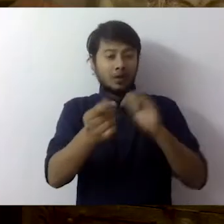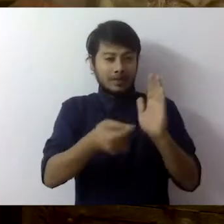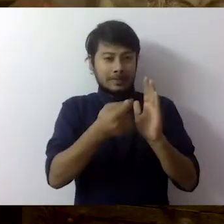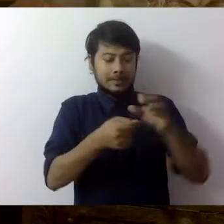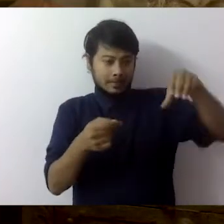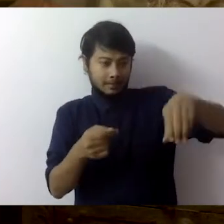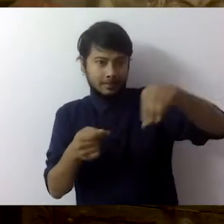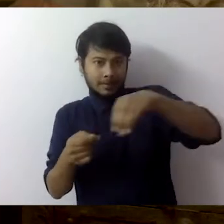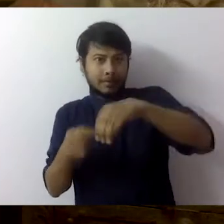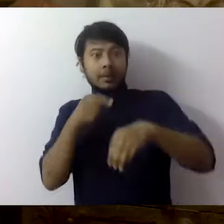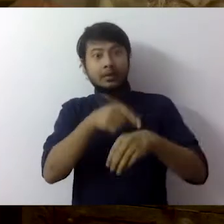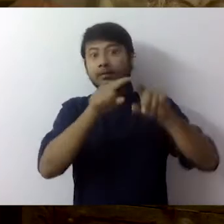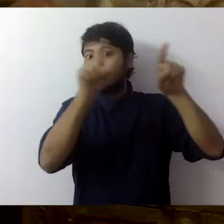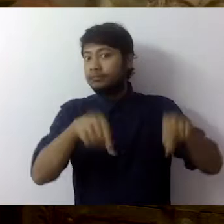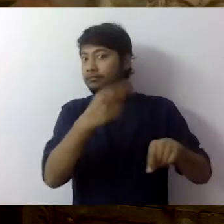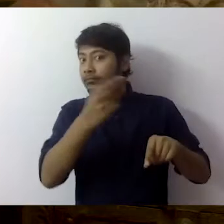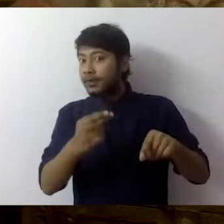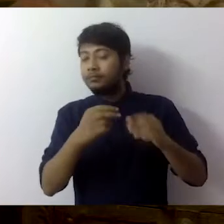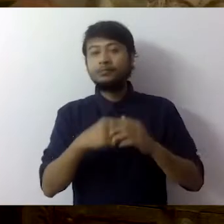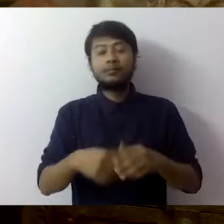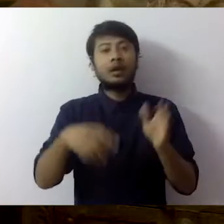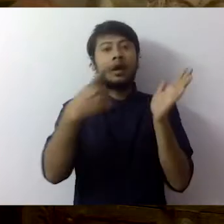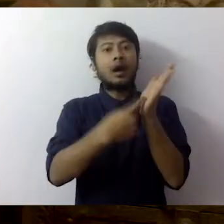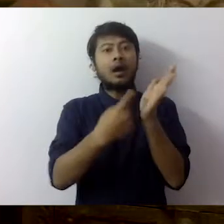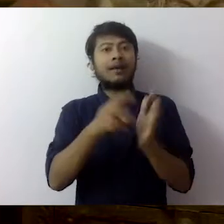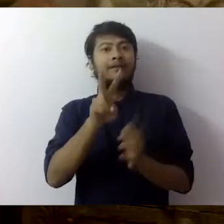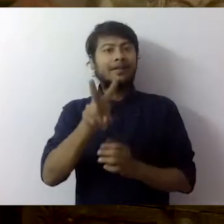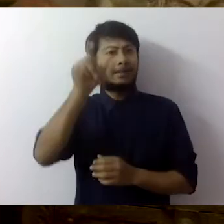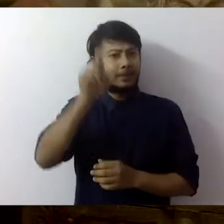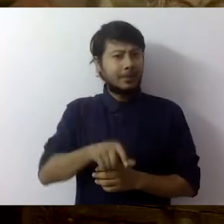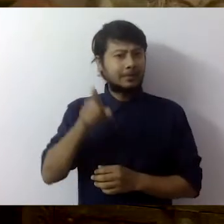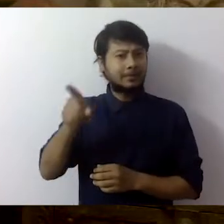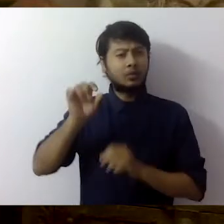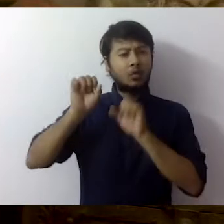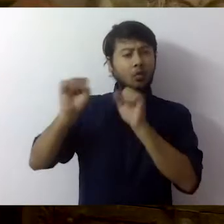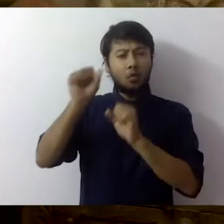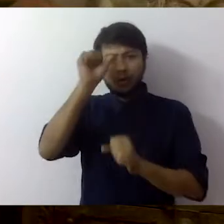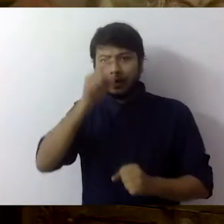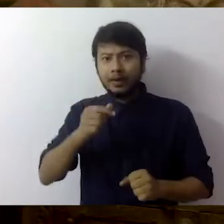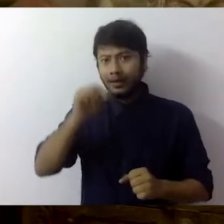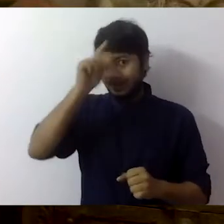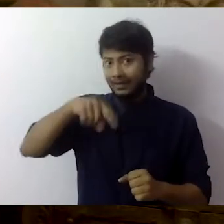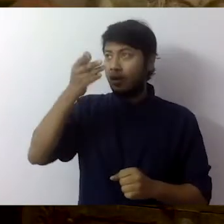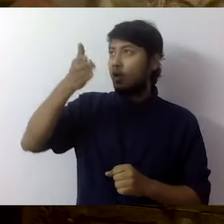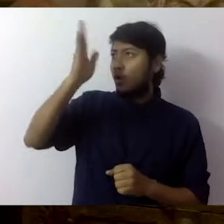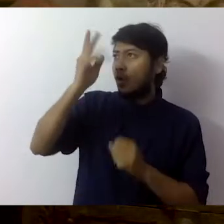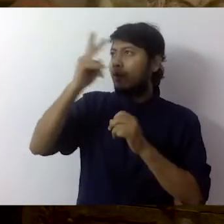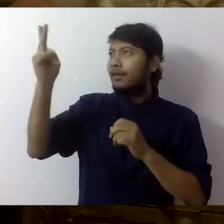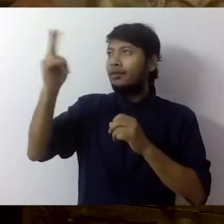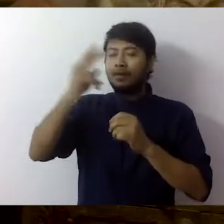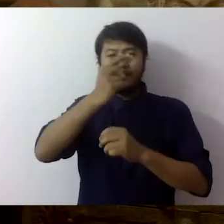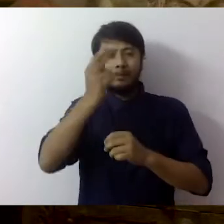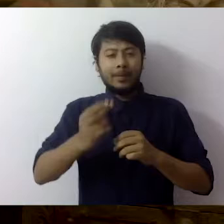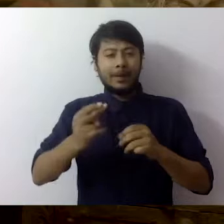that popularized the classical Hindu mythological characters, the mass-produced Nathwada